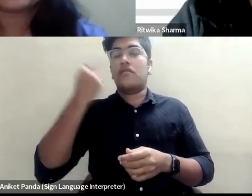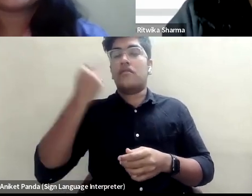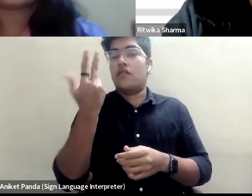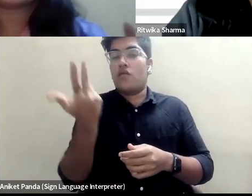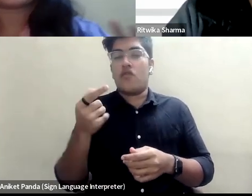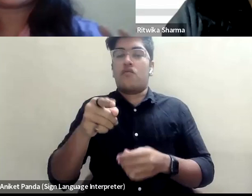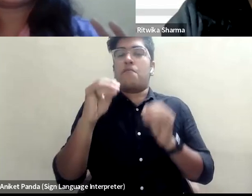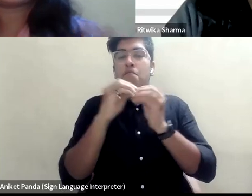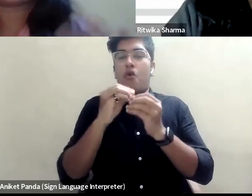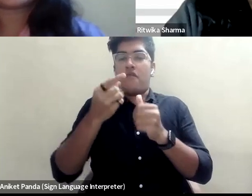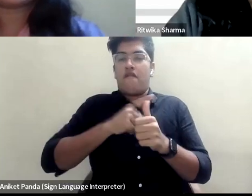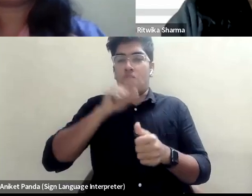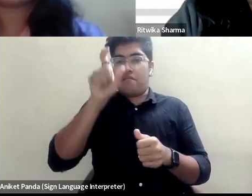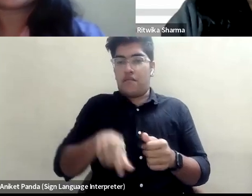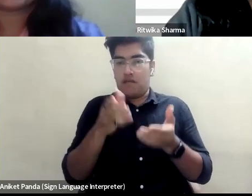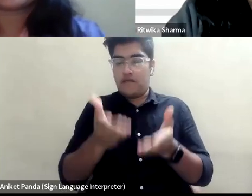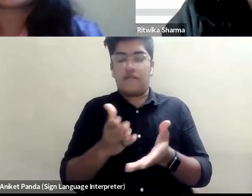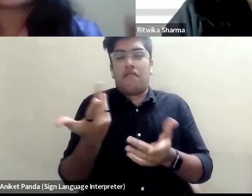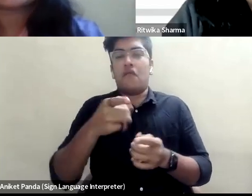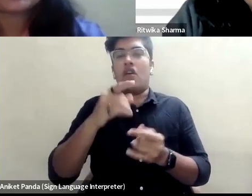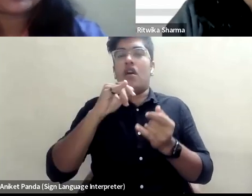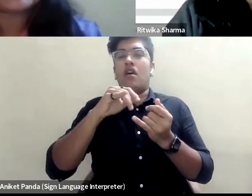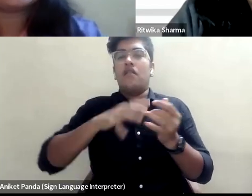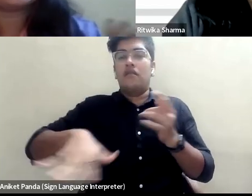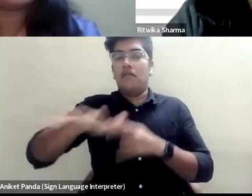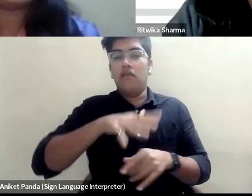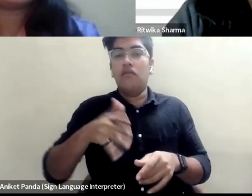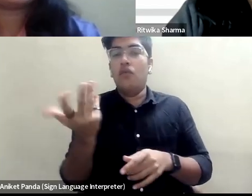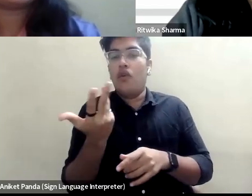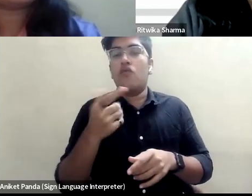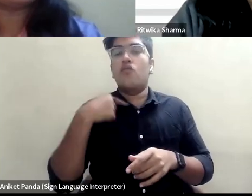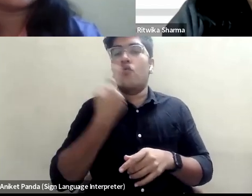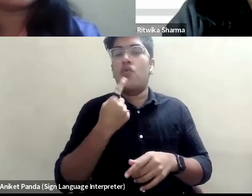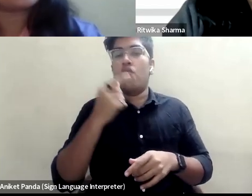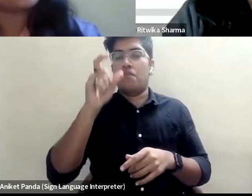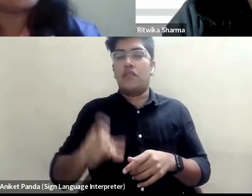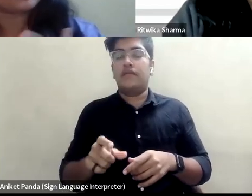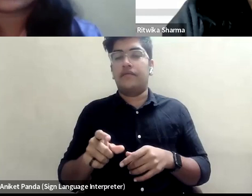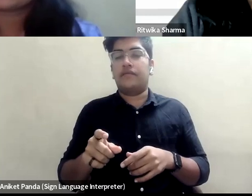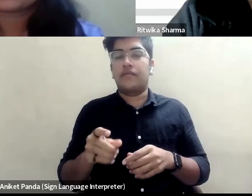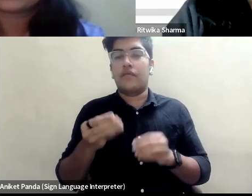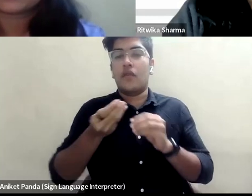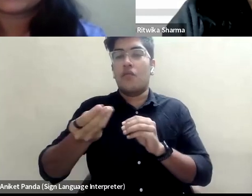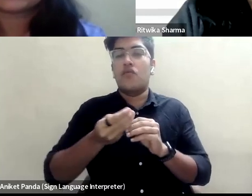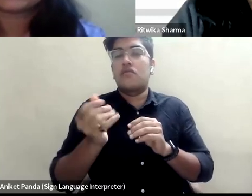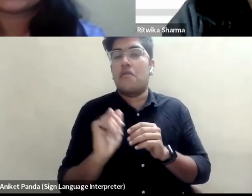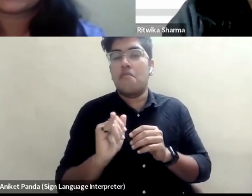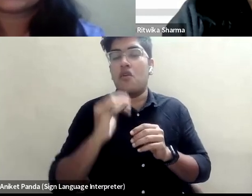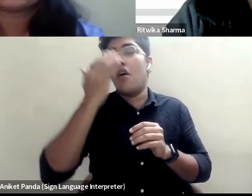at a state or a region which is considerably more nuanced